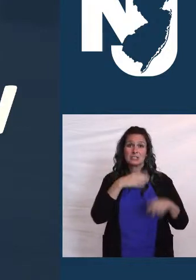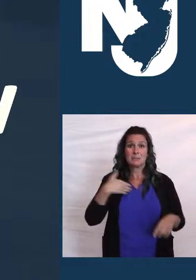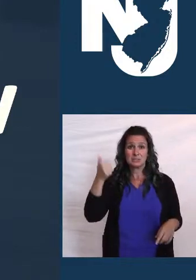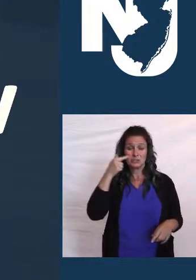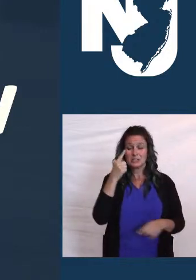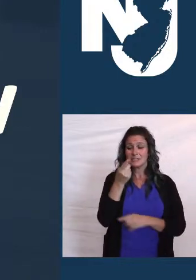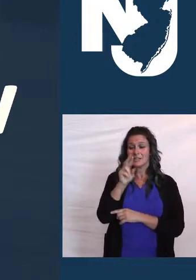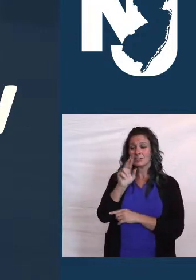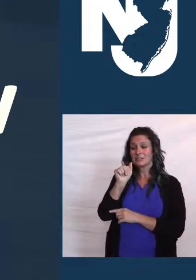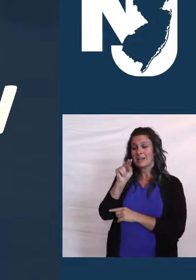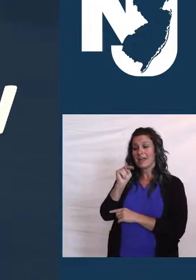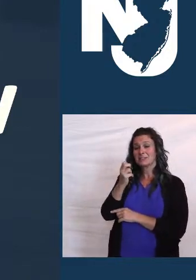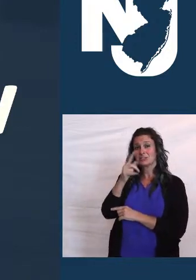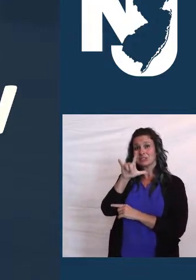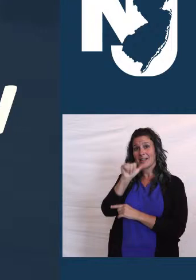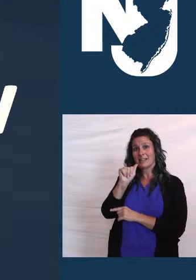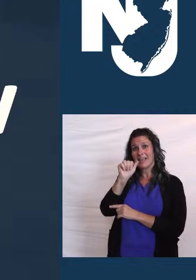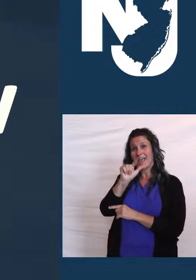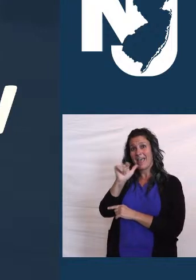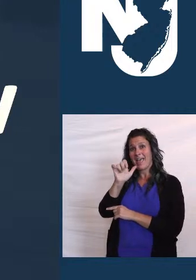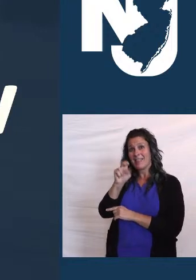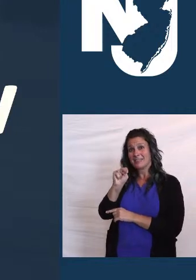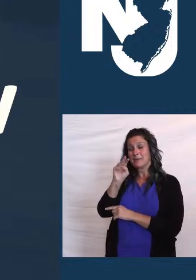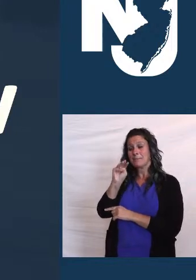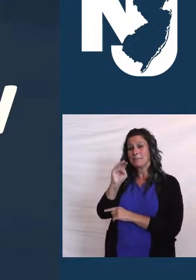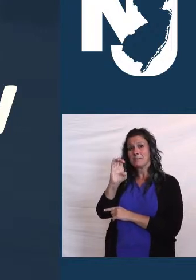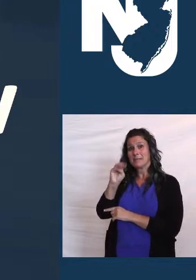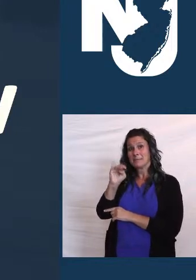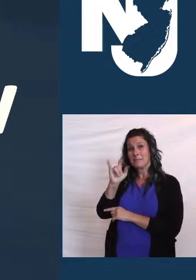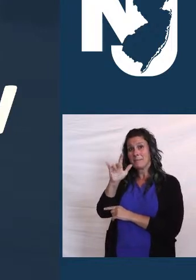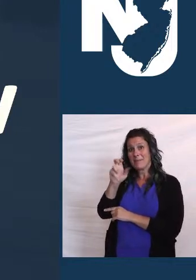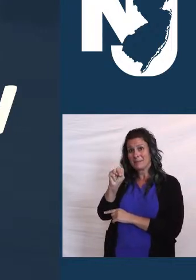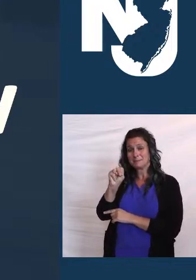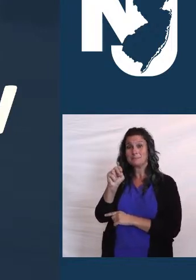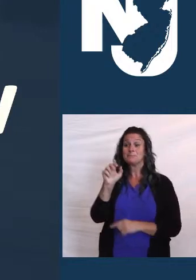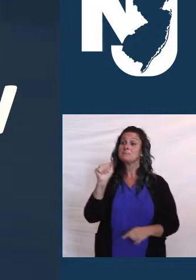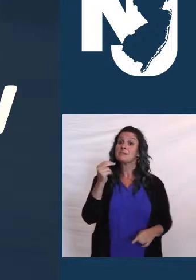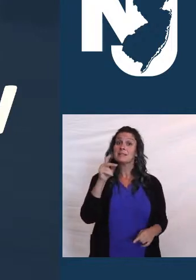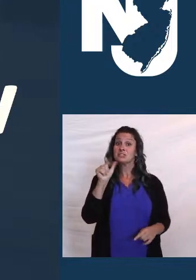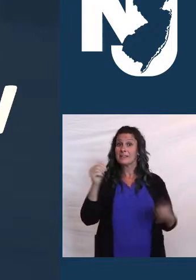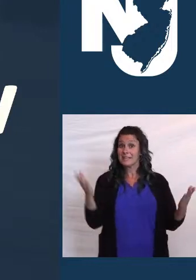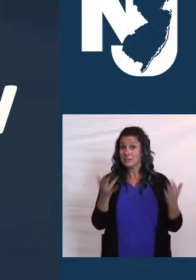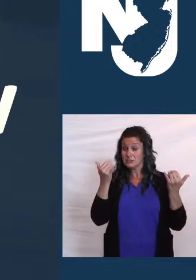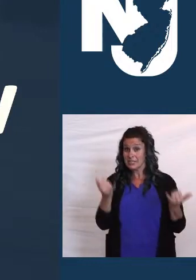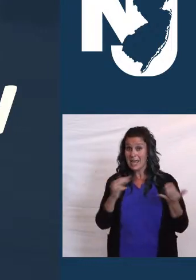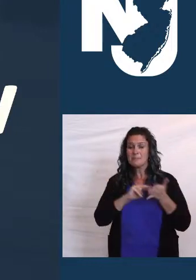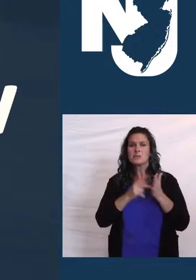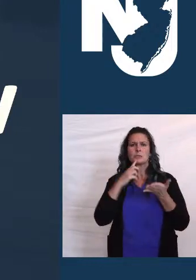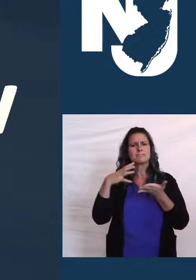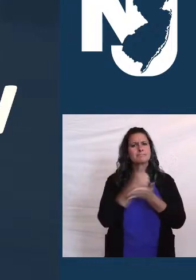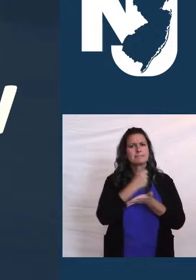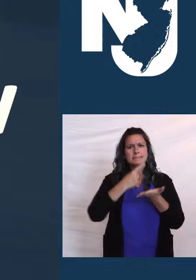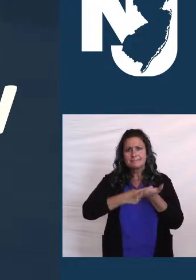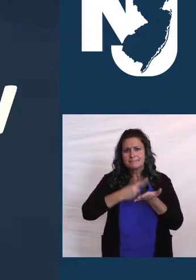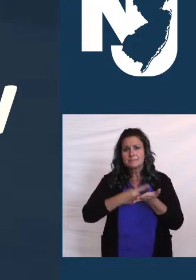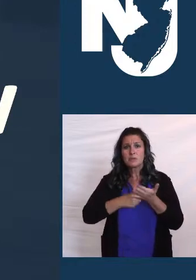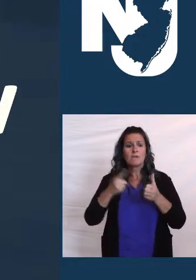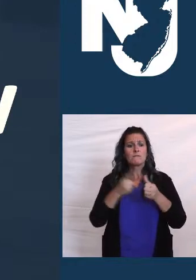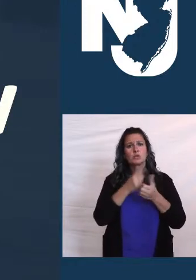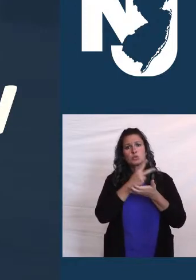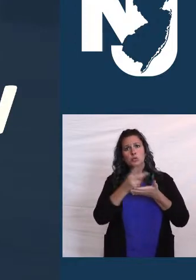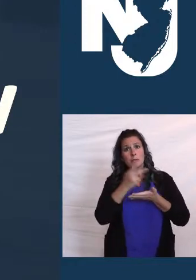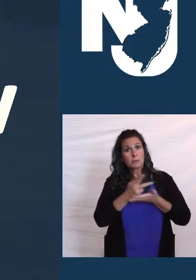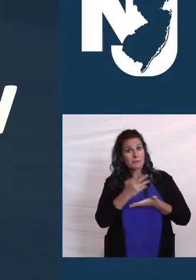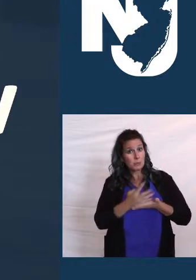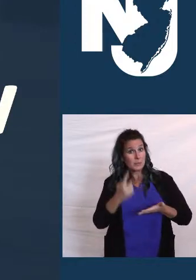Angelica Allen McMillan. With Angelica here today, we'll spend some time discussing the first couple of weeks of the